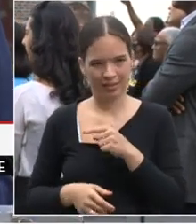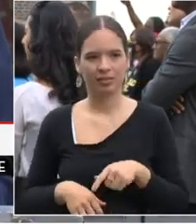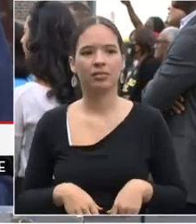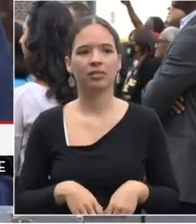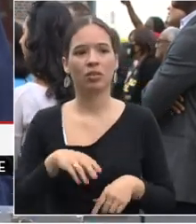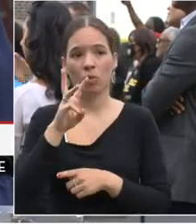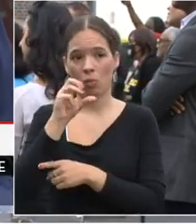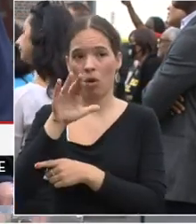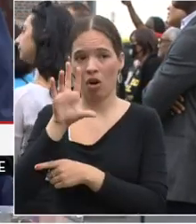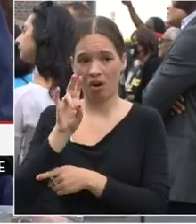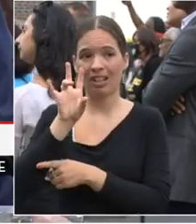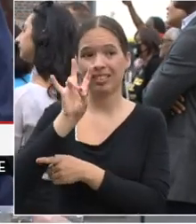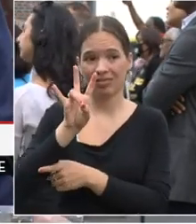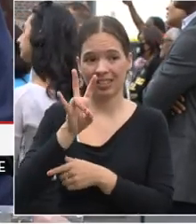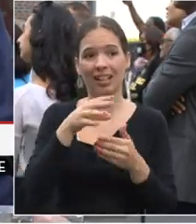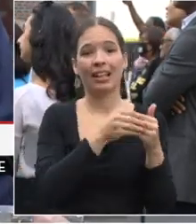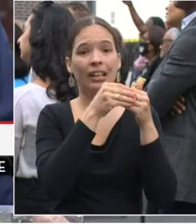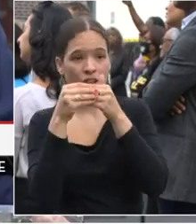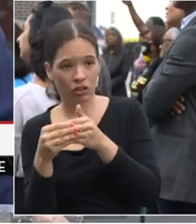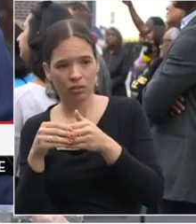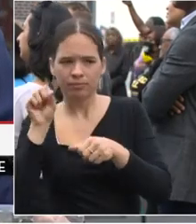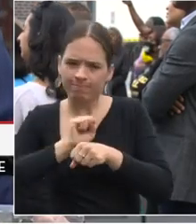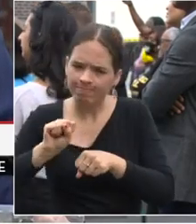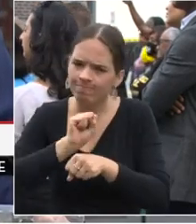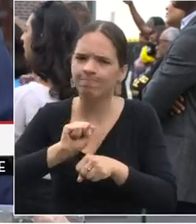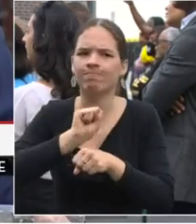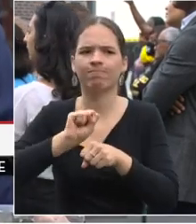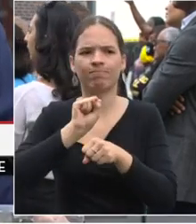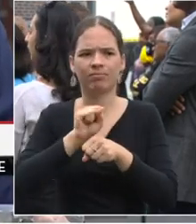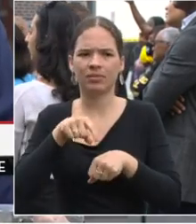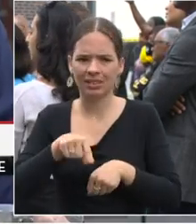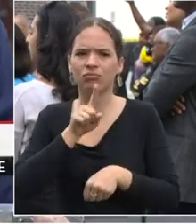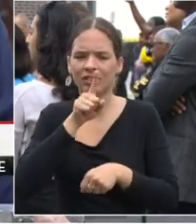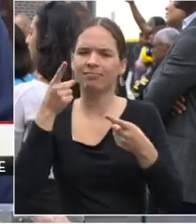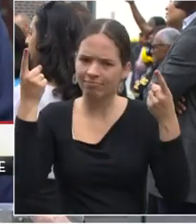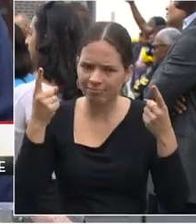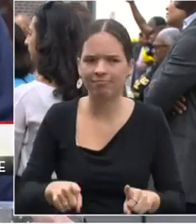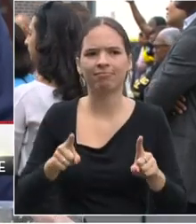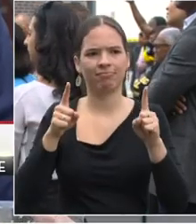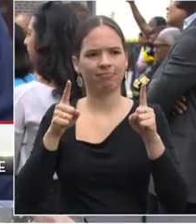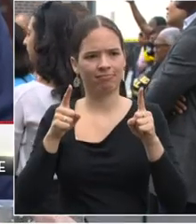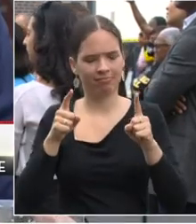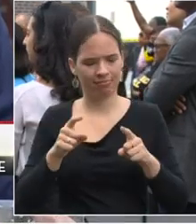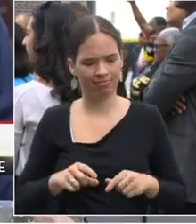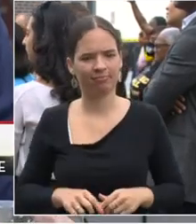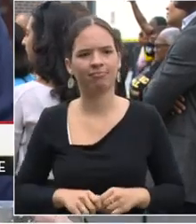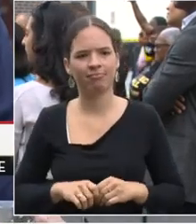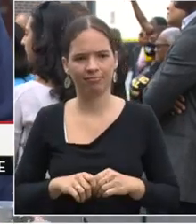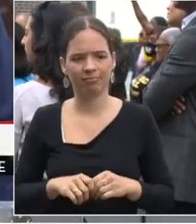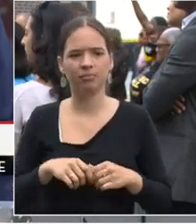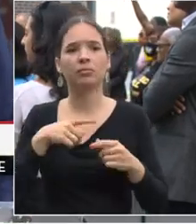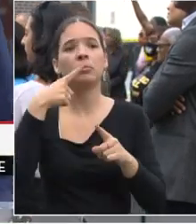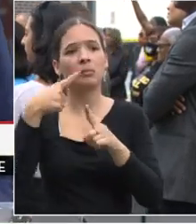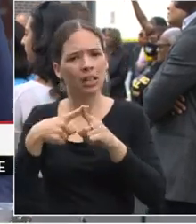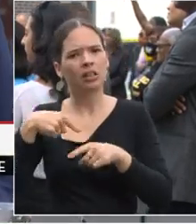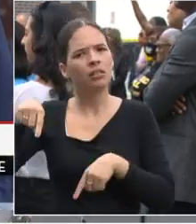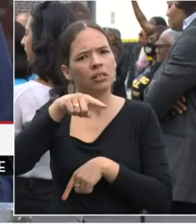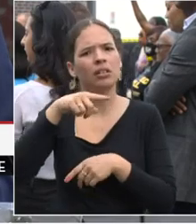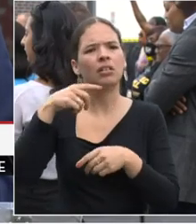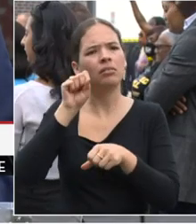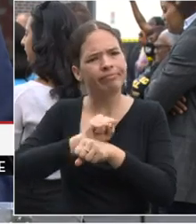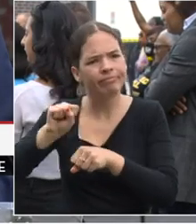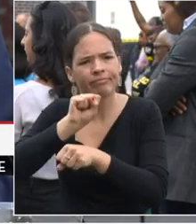so hard to be able to make this happen, and also those who have worked hard to keep this project